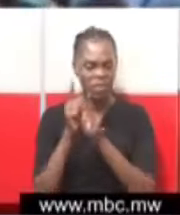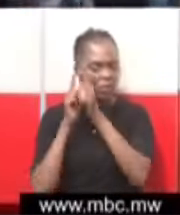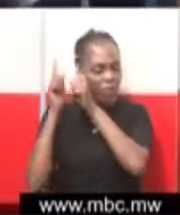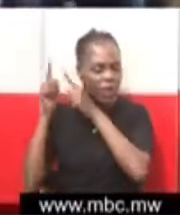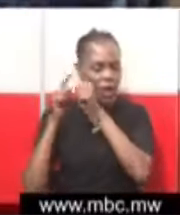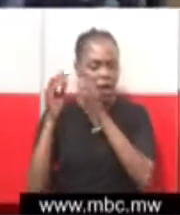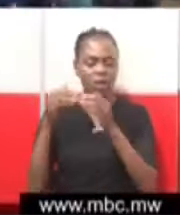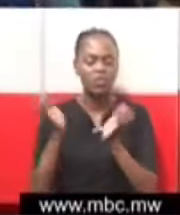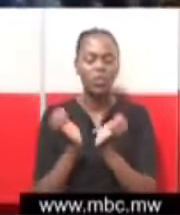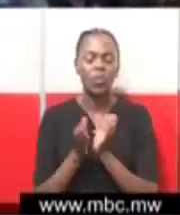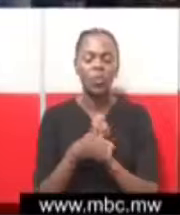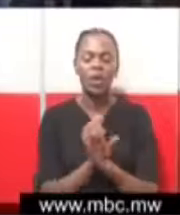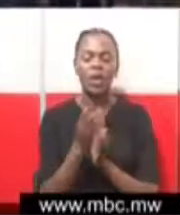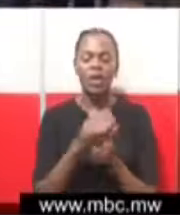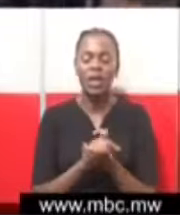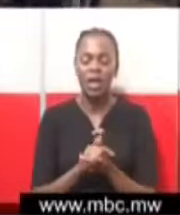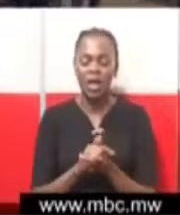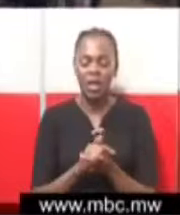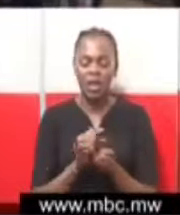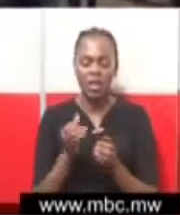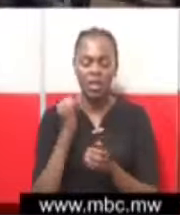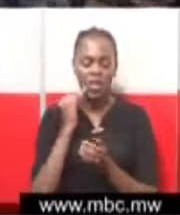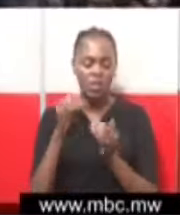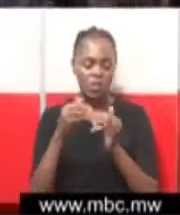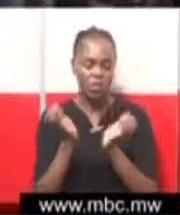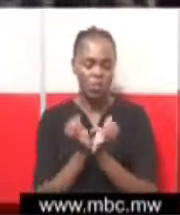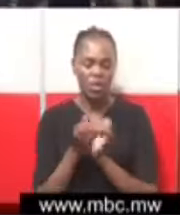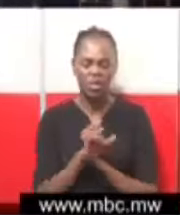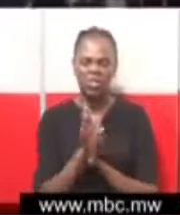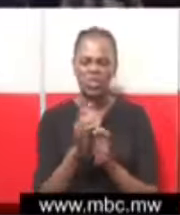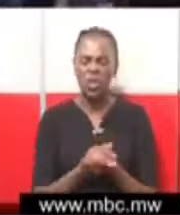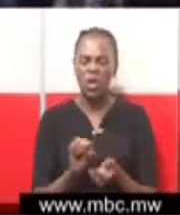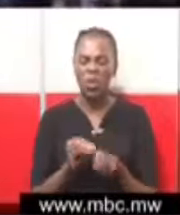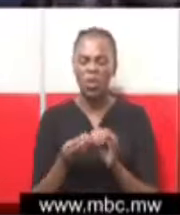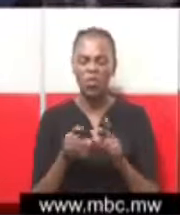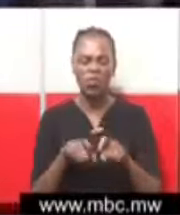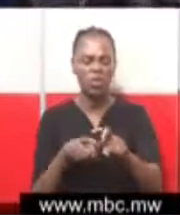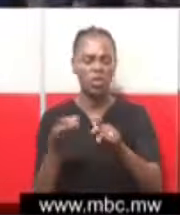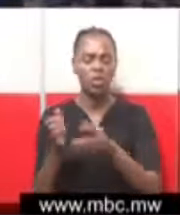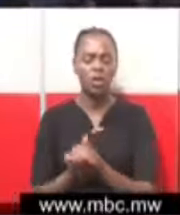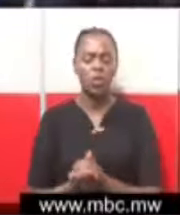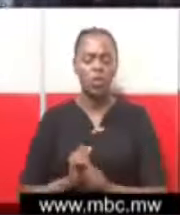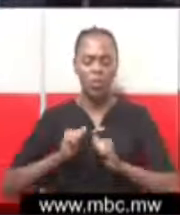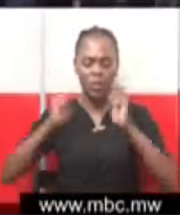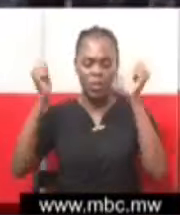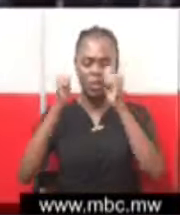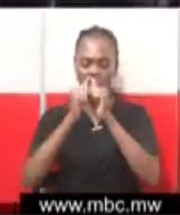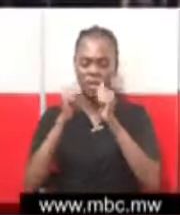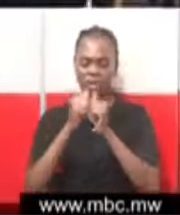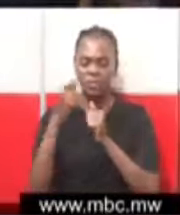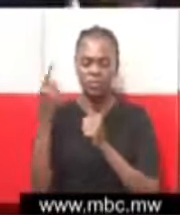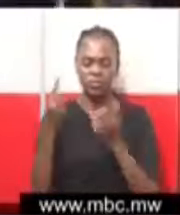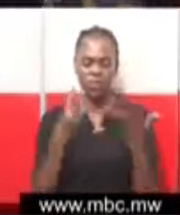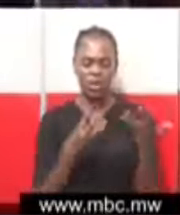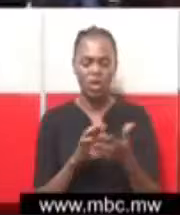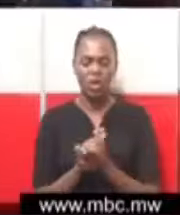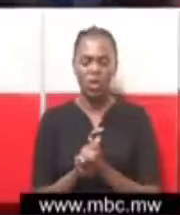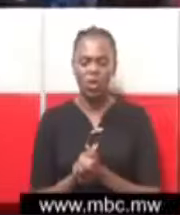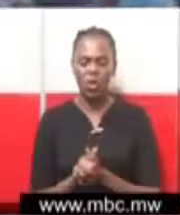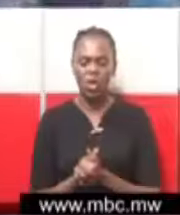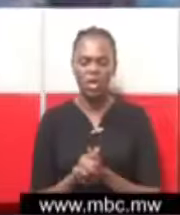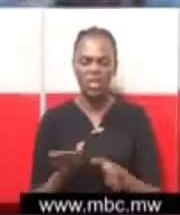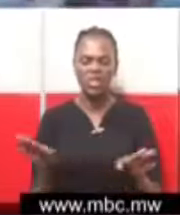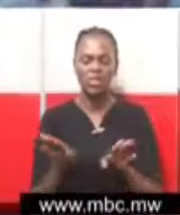has decided that, and it's not the first time. In 2018, it was the same. In 2008, it was the